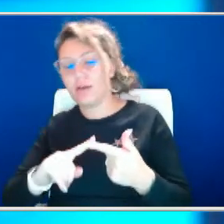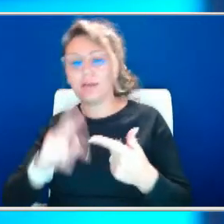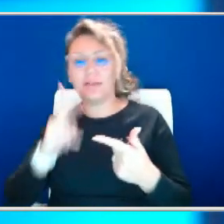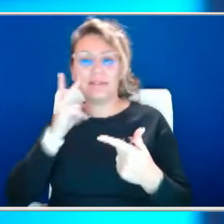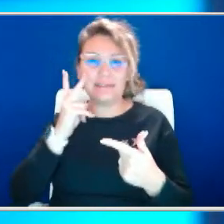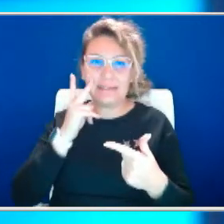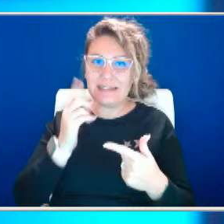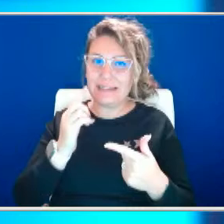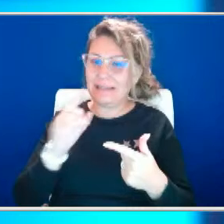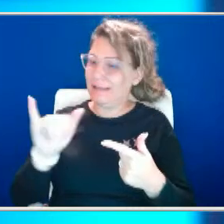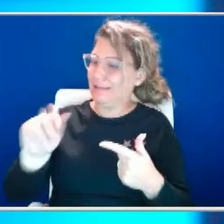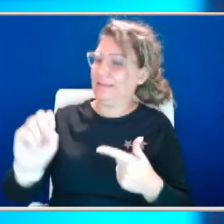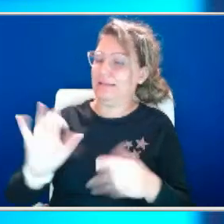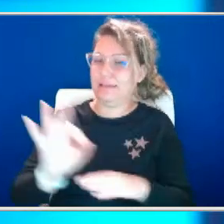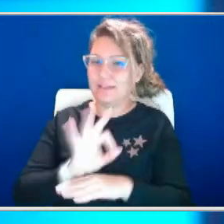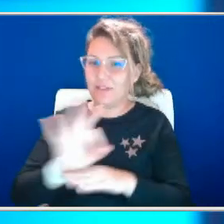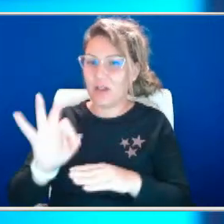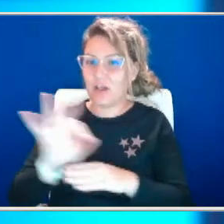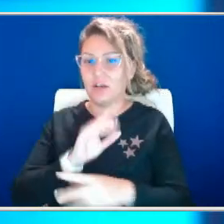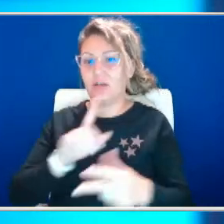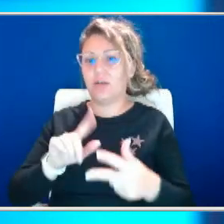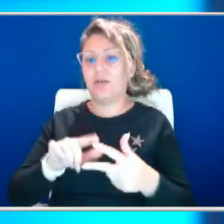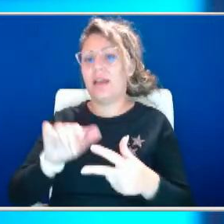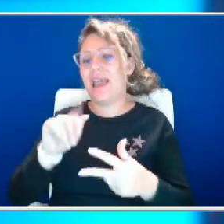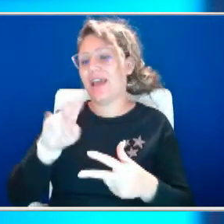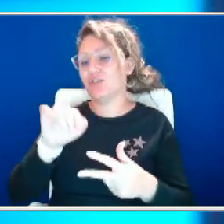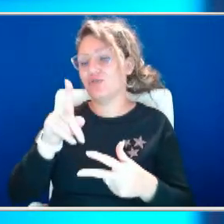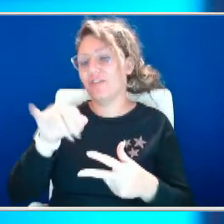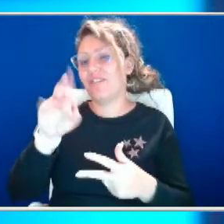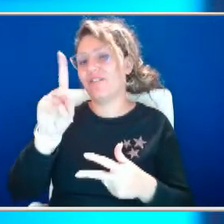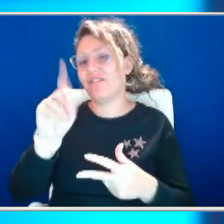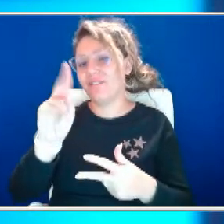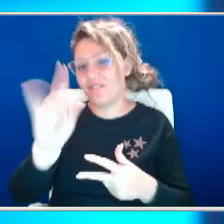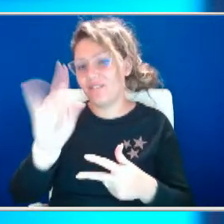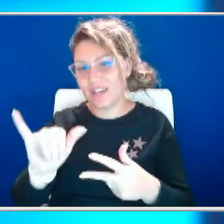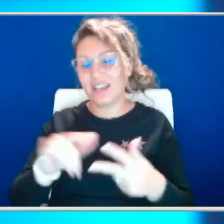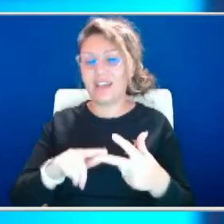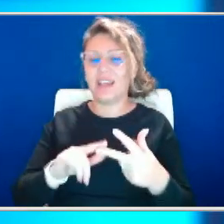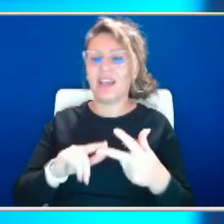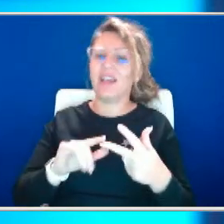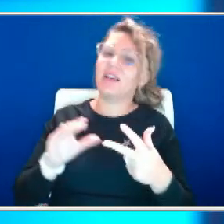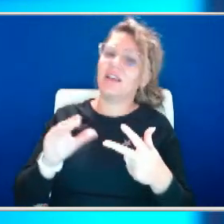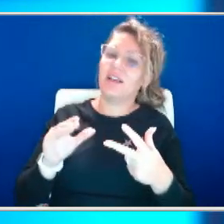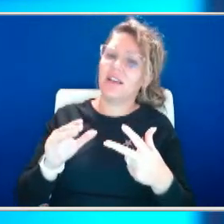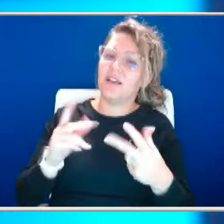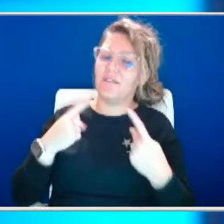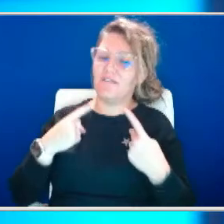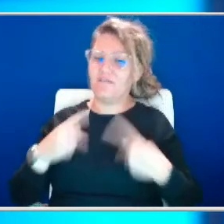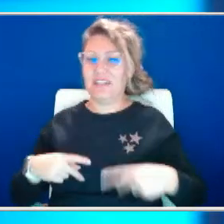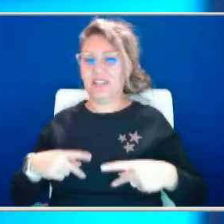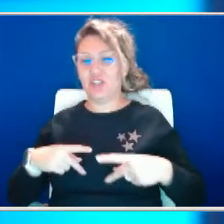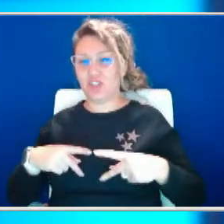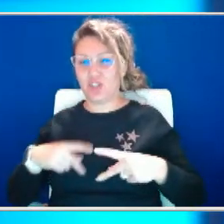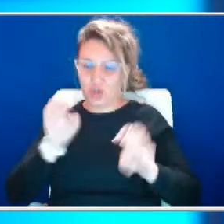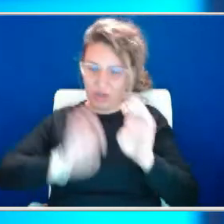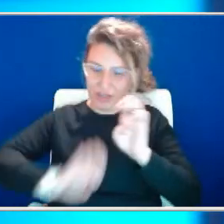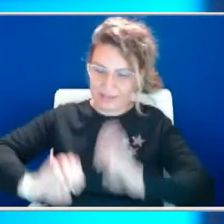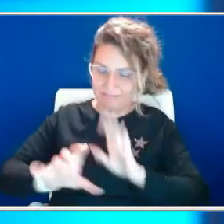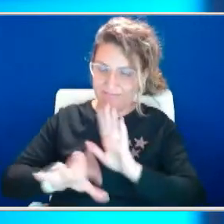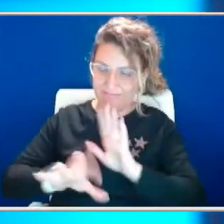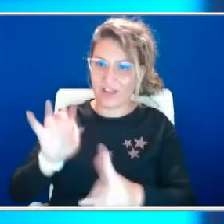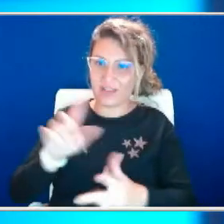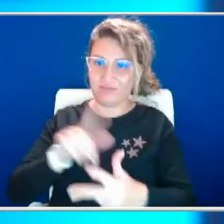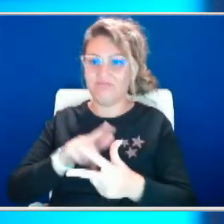that that atrophy or weakening of that muscle on the MRI, and then some physical exam findings. Those kind